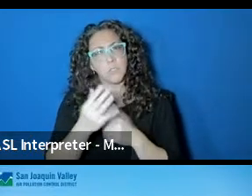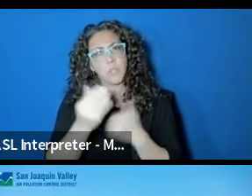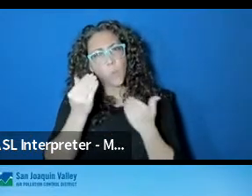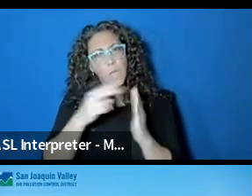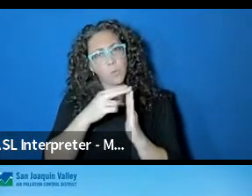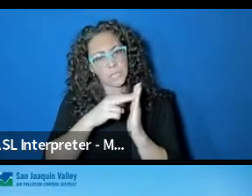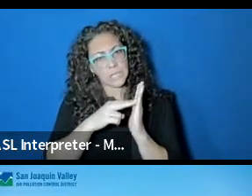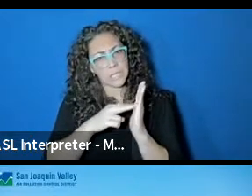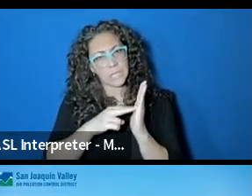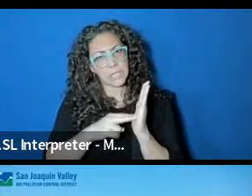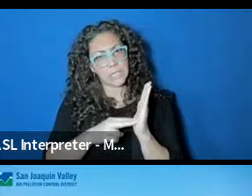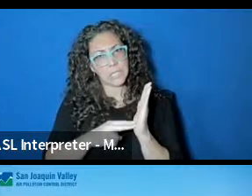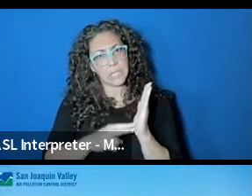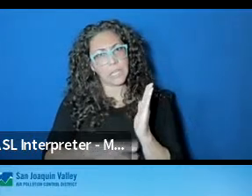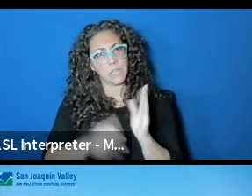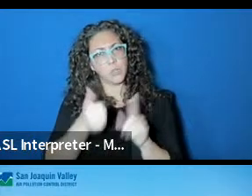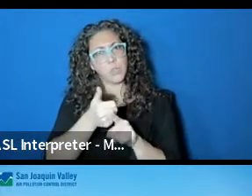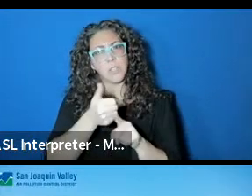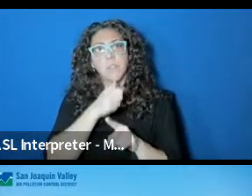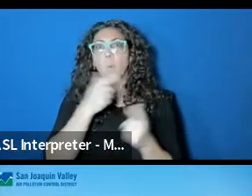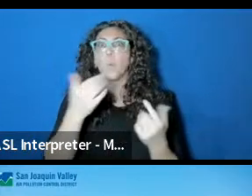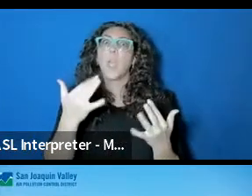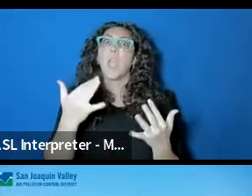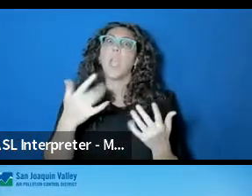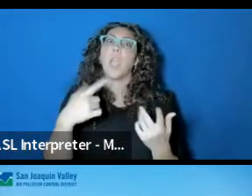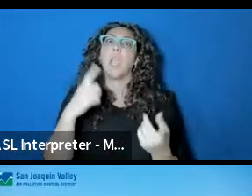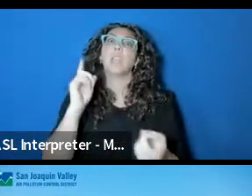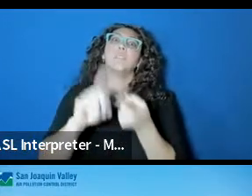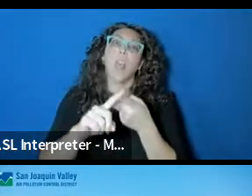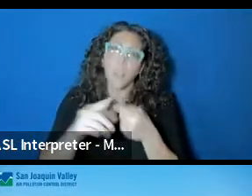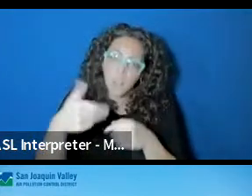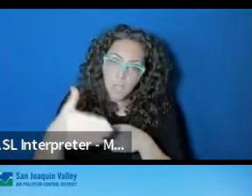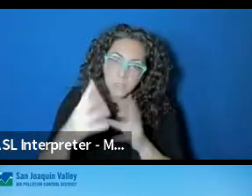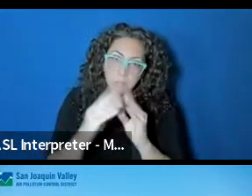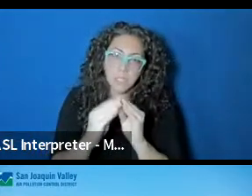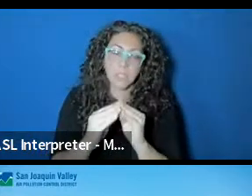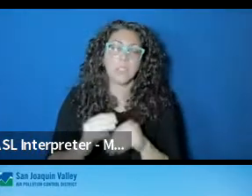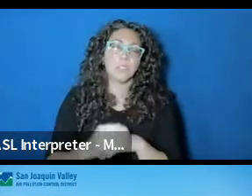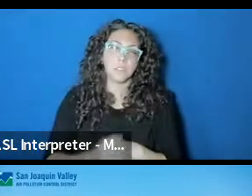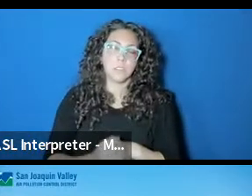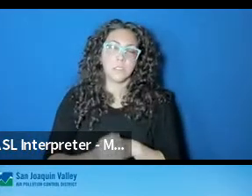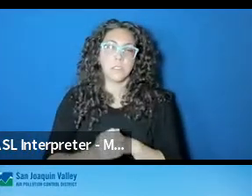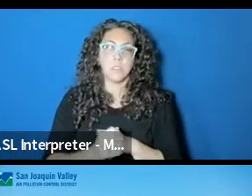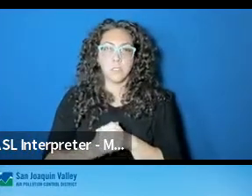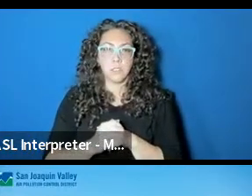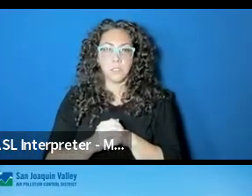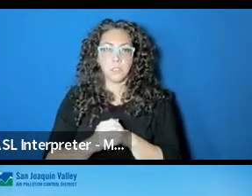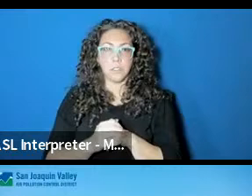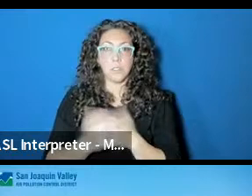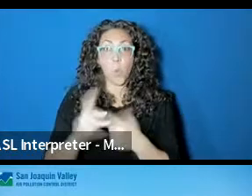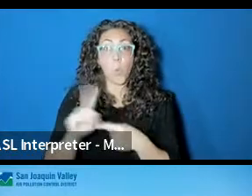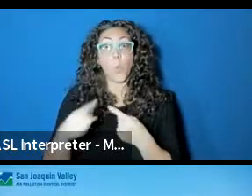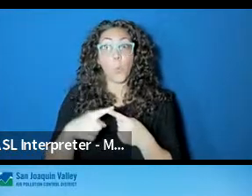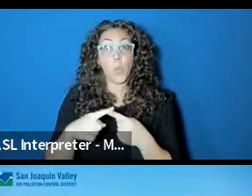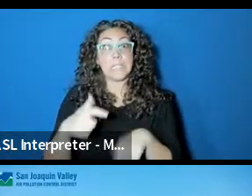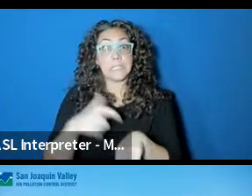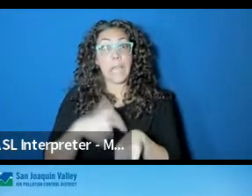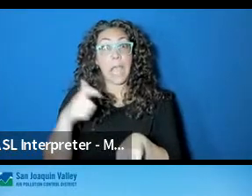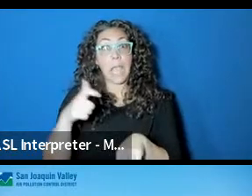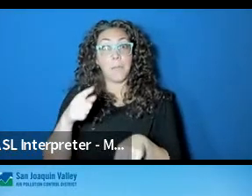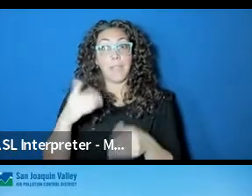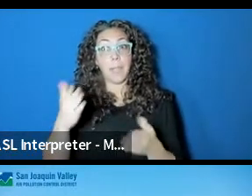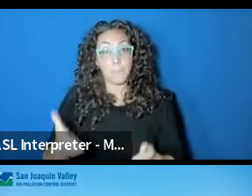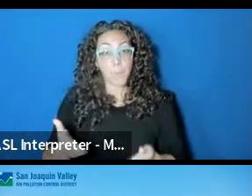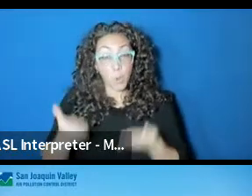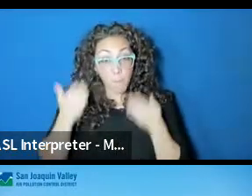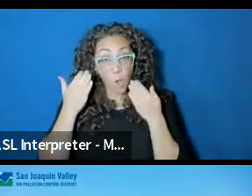not wait until the next meeting, so that, when it comes time that they put together a proposal, it did a lot of work. I know